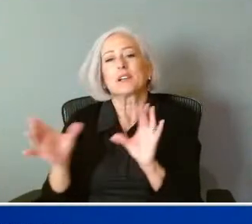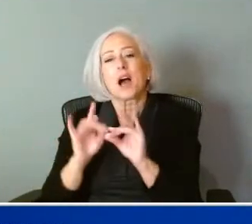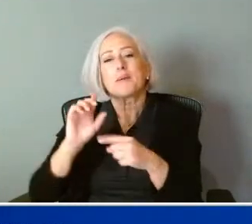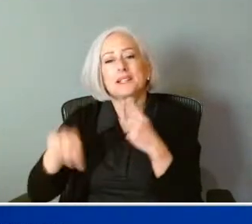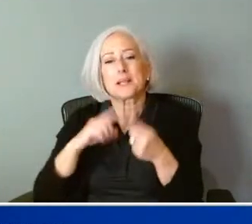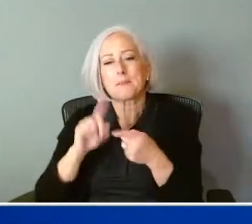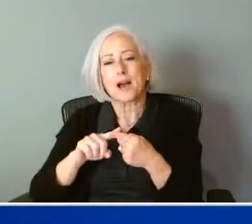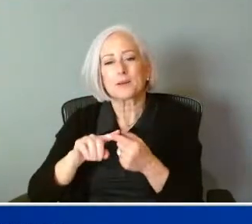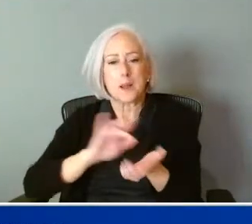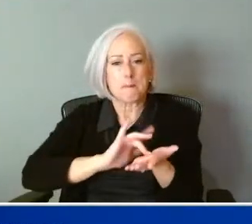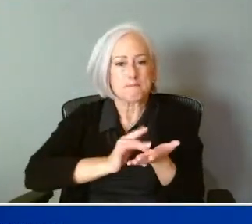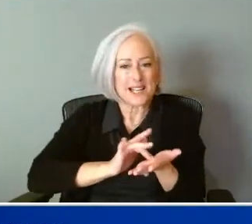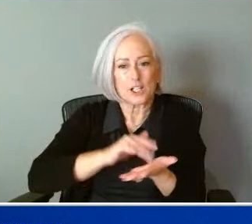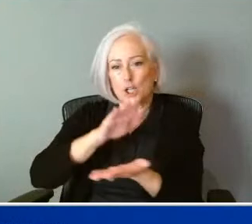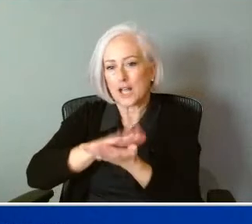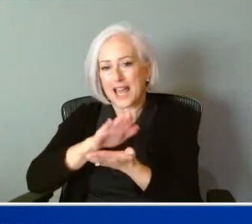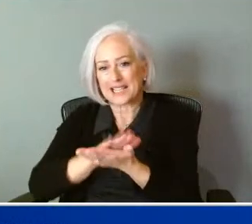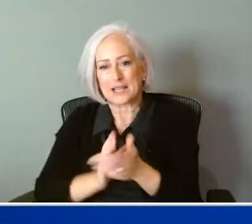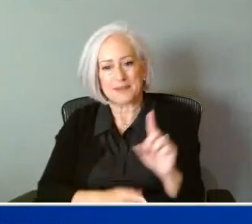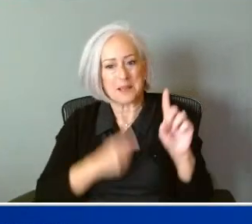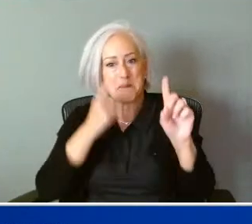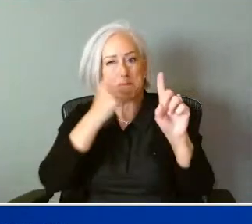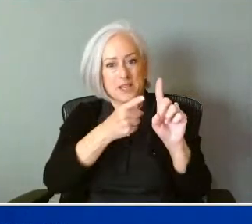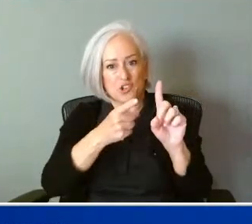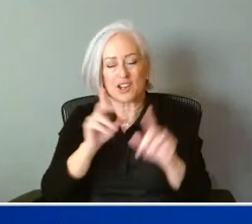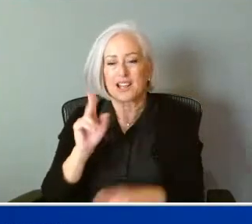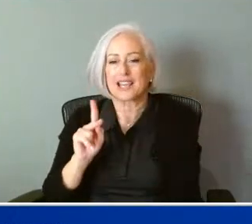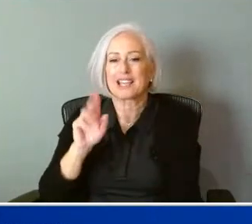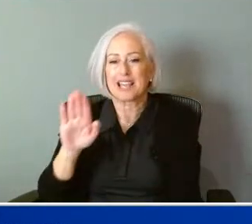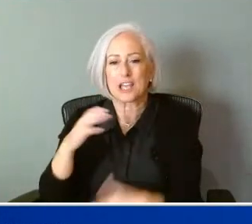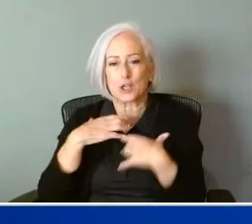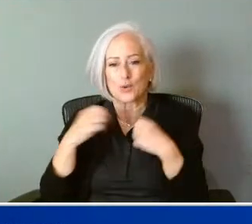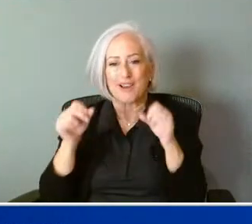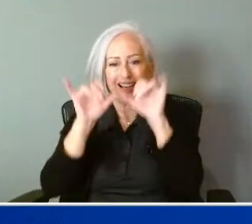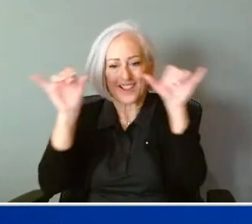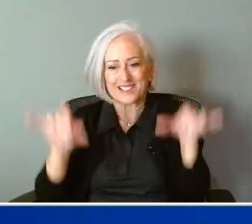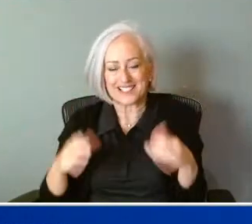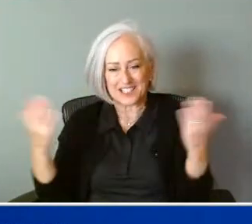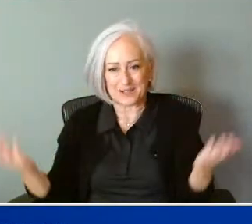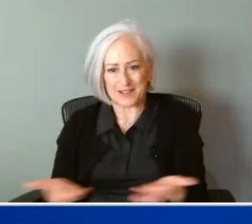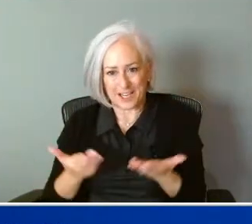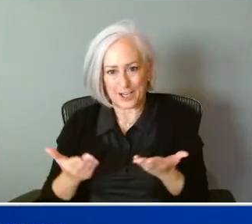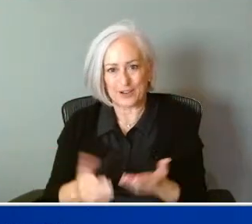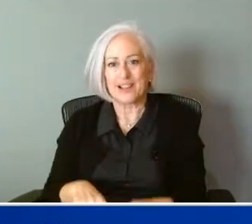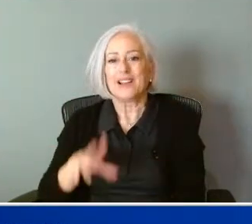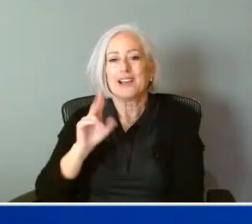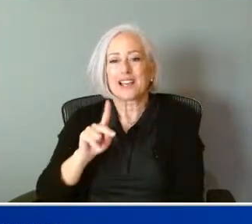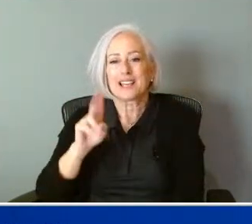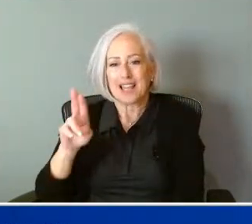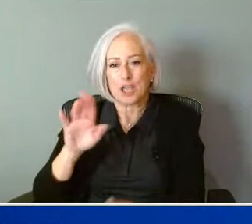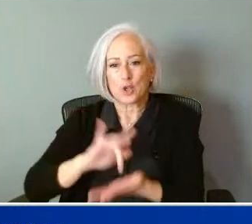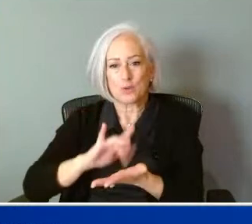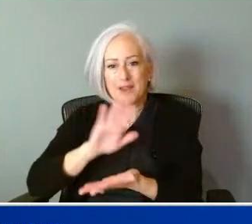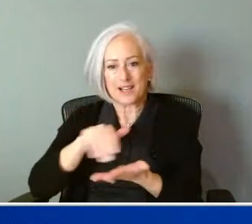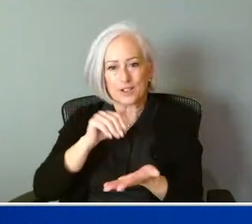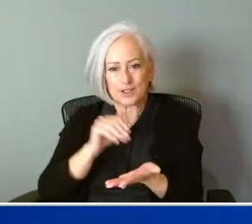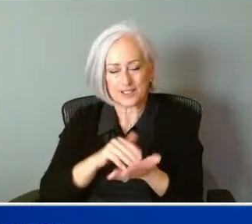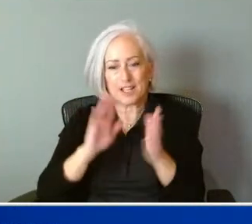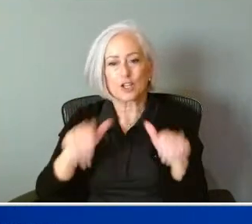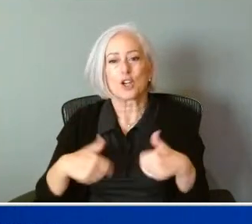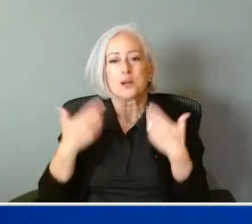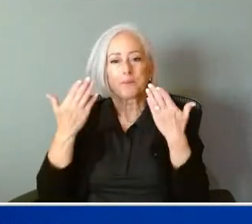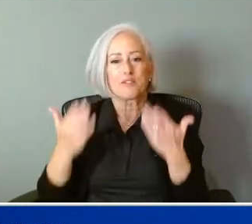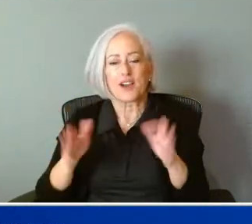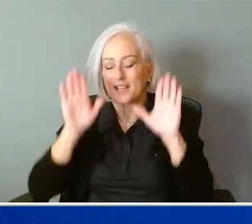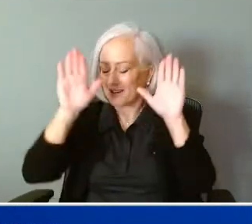and academic mission at the University of Kansas Health System here, also with the University of Kansas Medical Center. Provide that excellent clinical